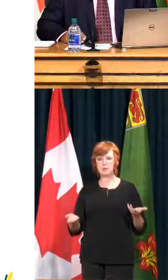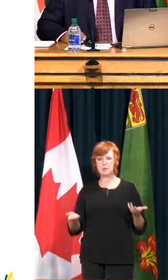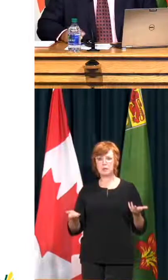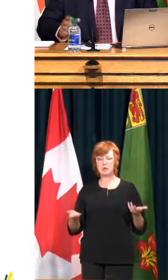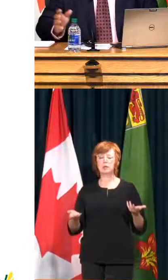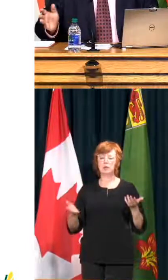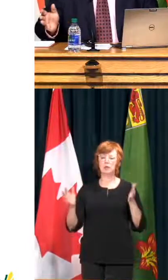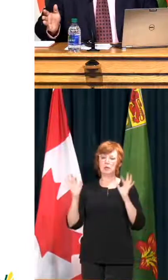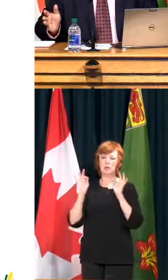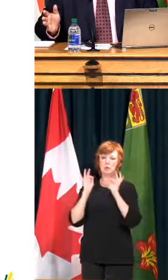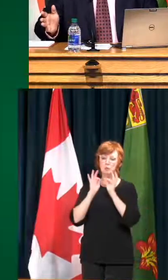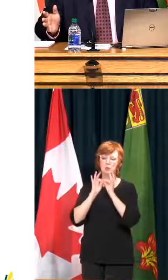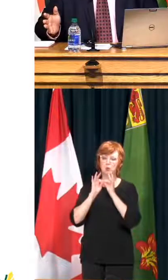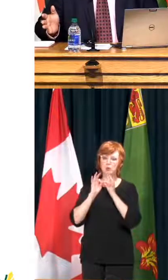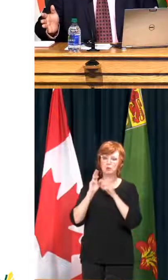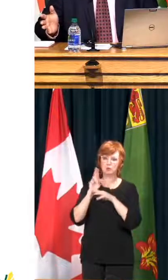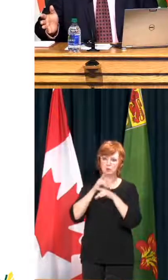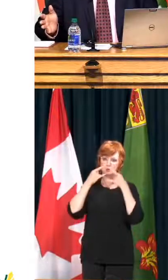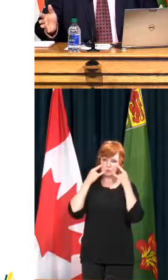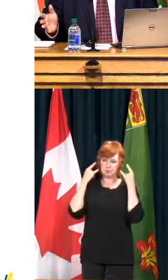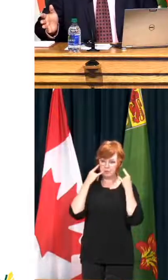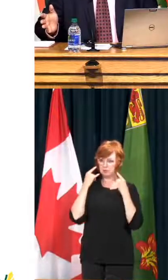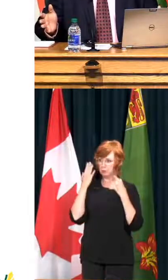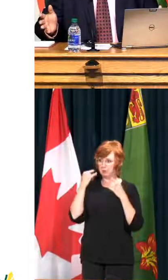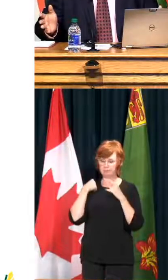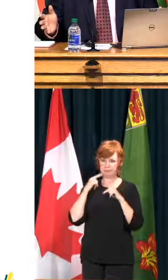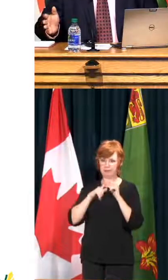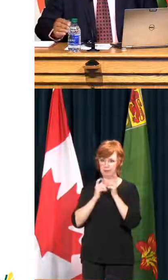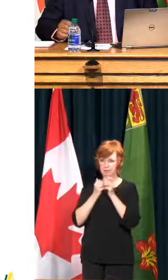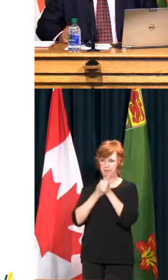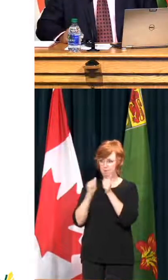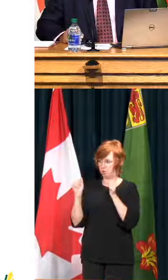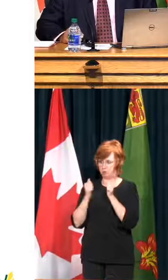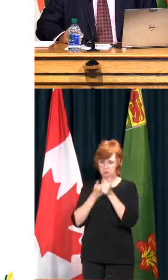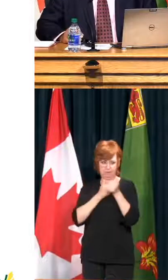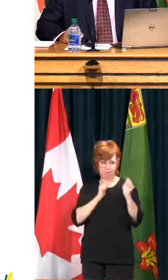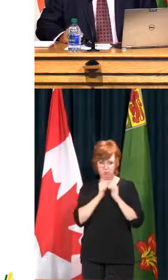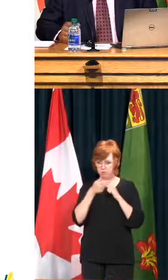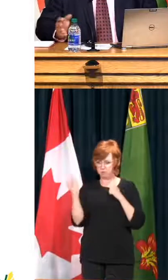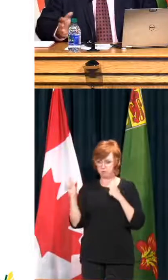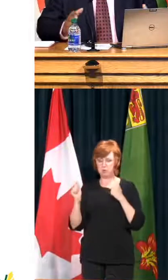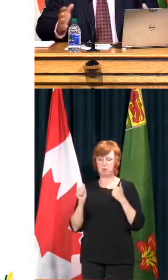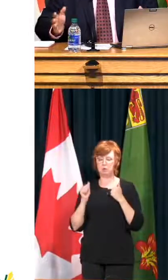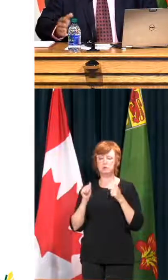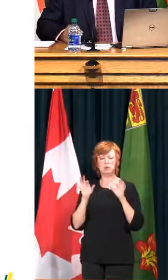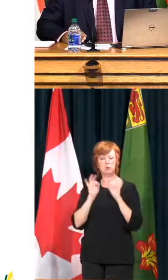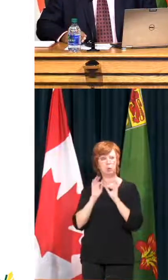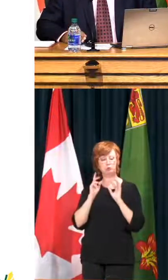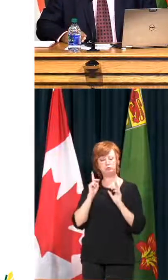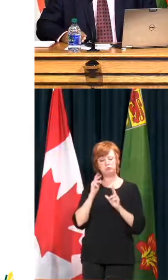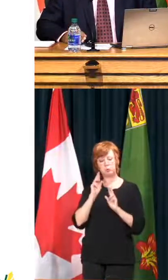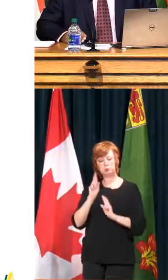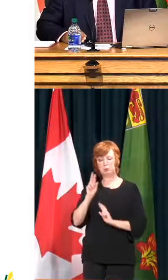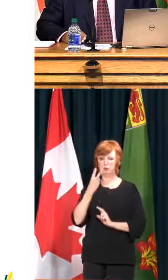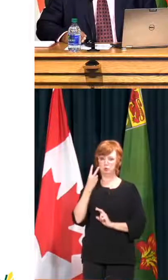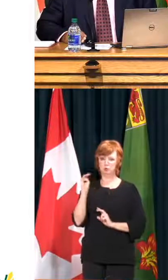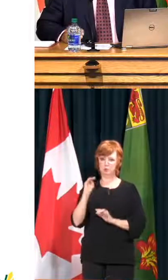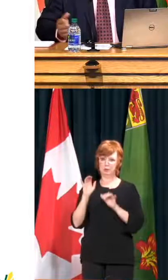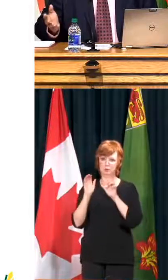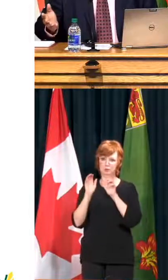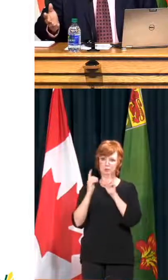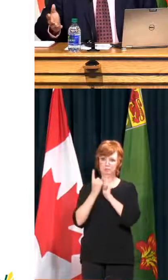2-meter distance. We generally have enough space anywhere we go to maintain that. It's just that self-discipline to comply with